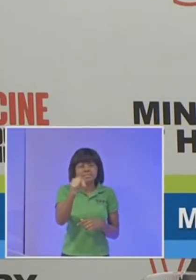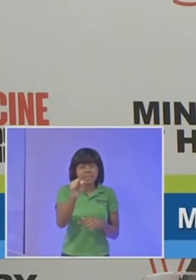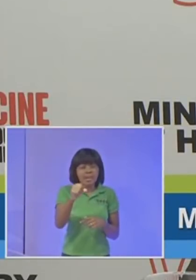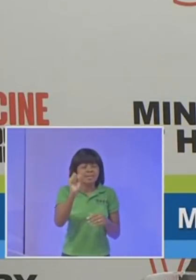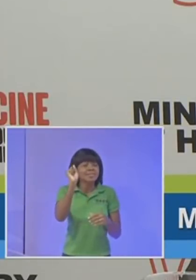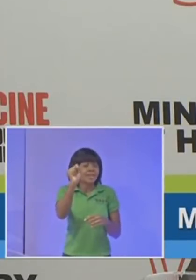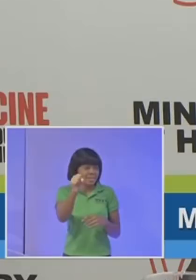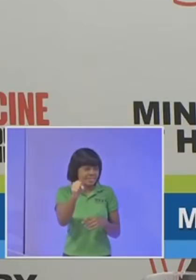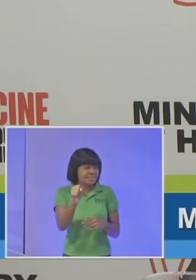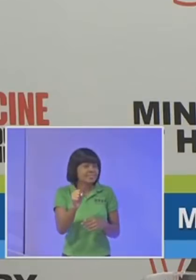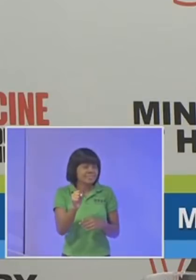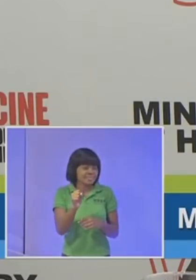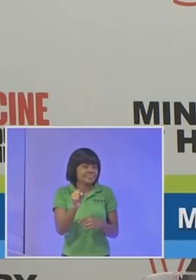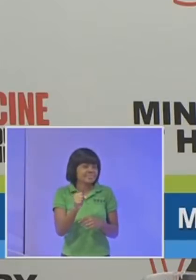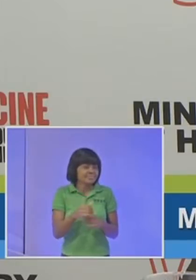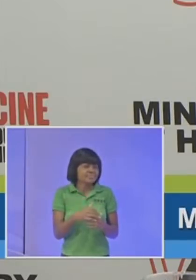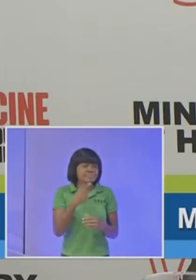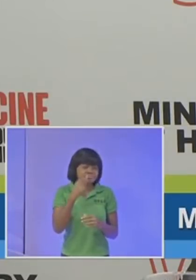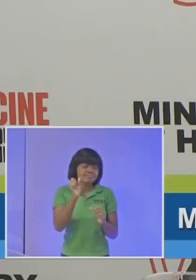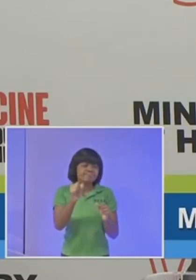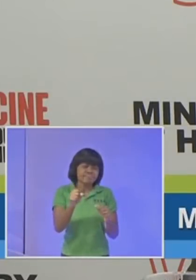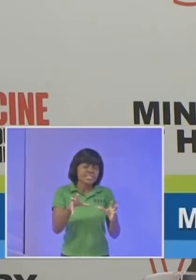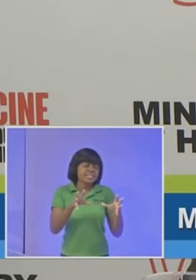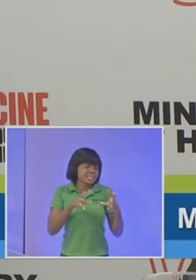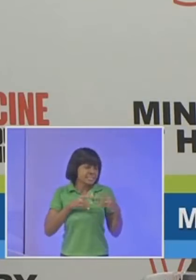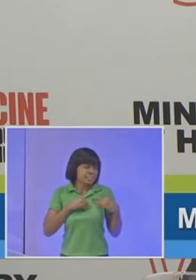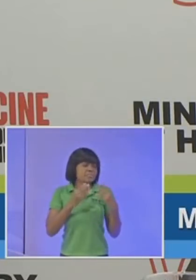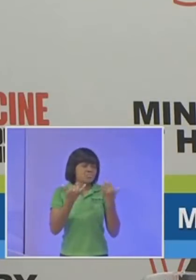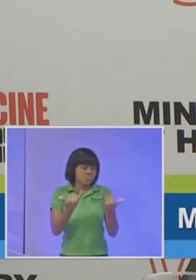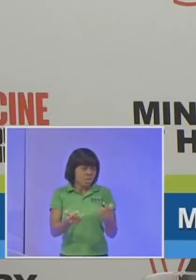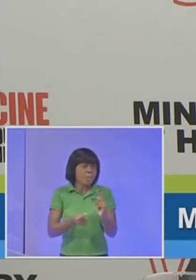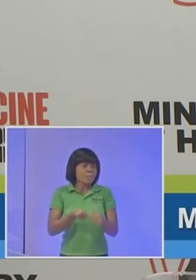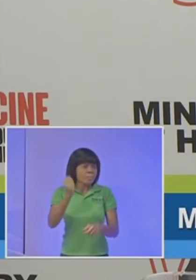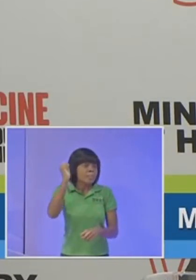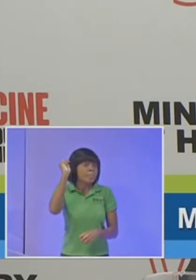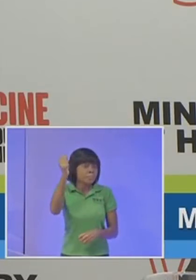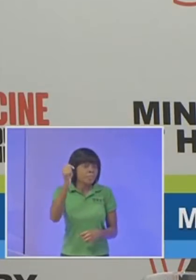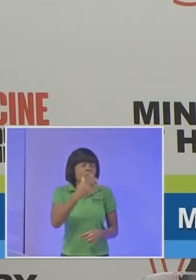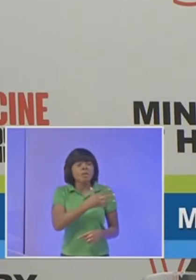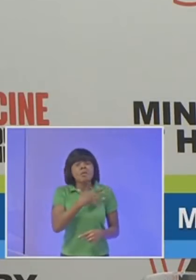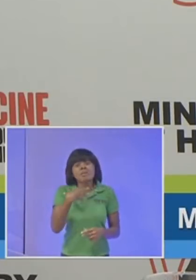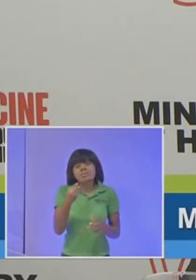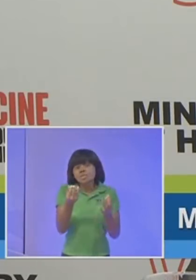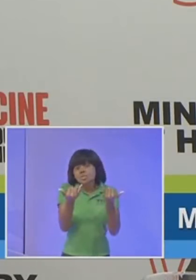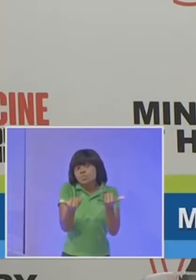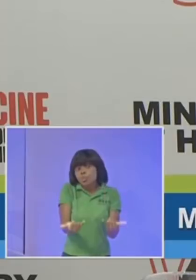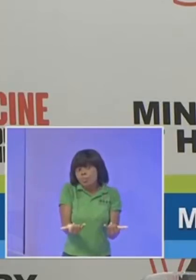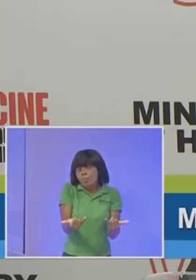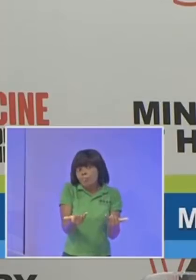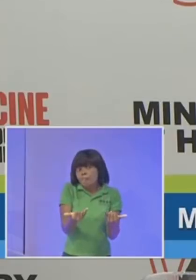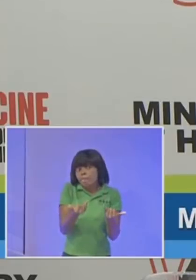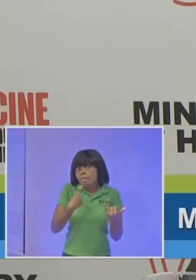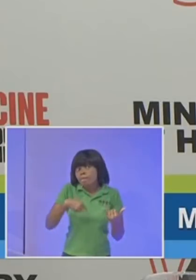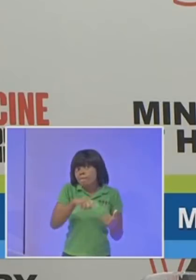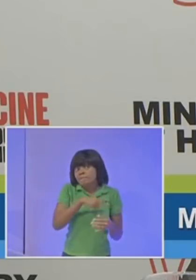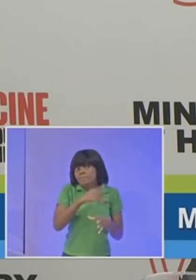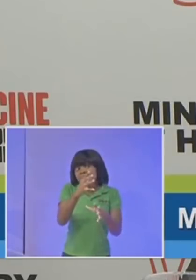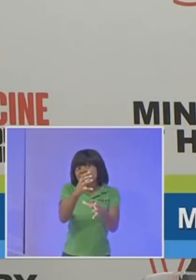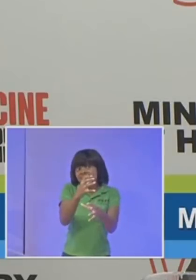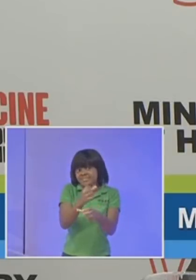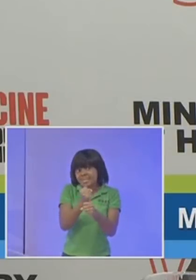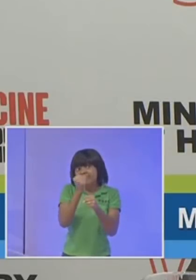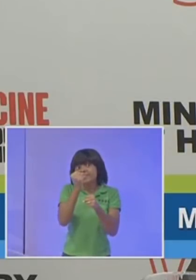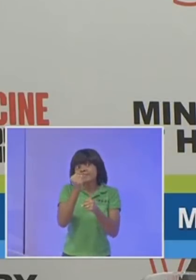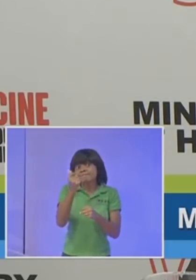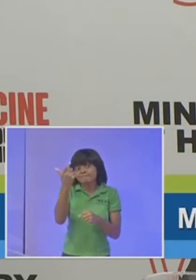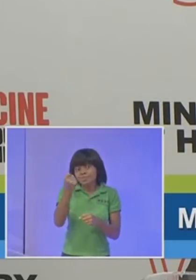ago, detailing all the brands that were available for rapid tests that were approved by Chemistry, Food